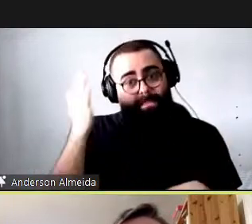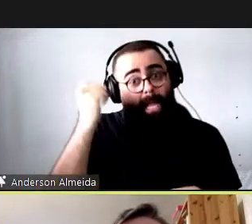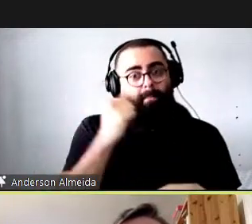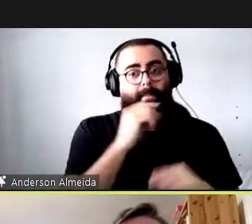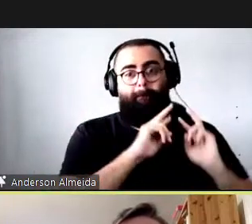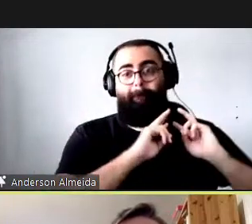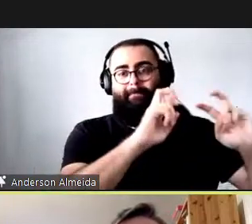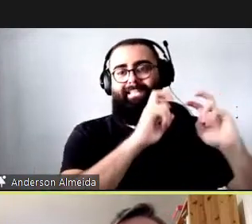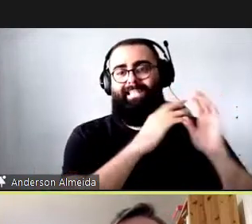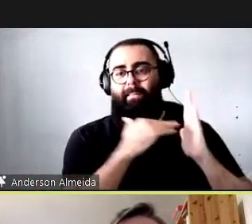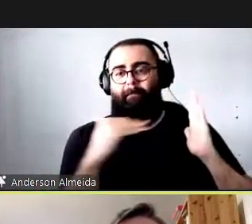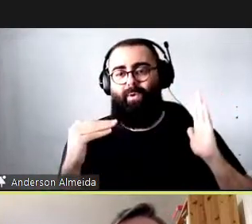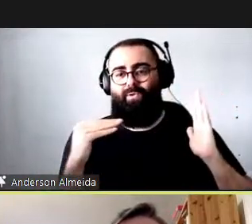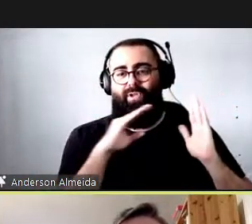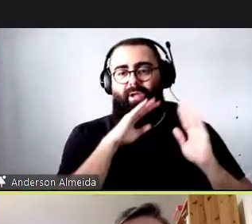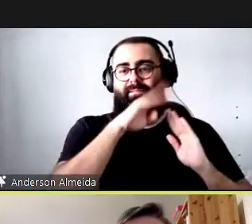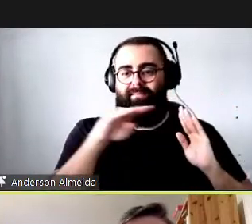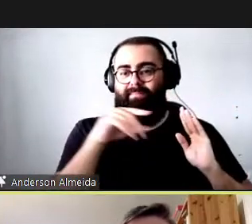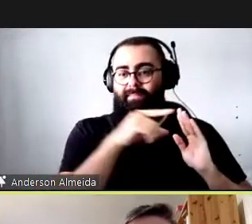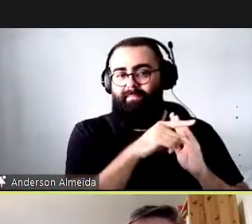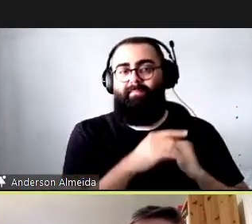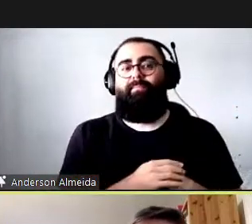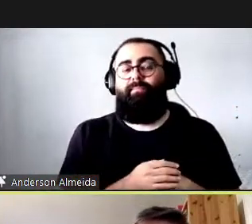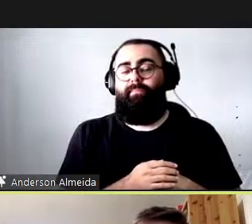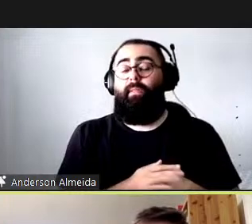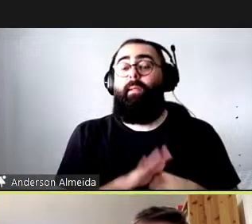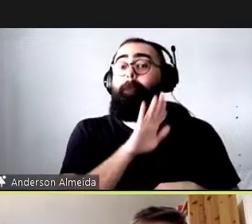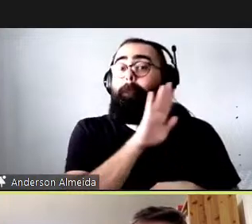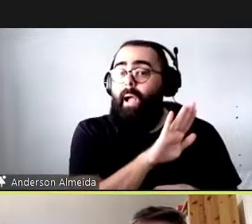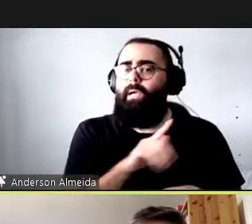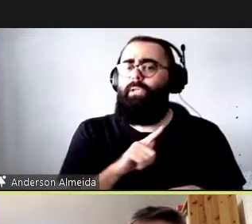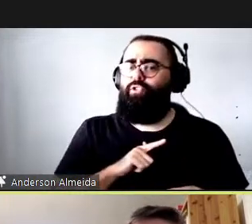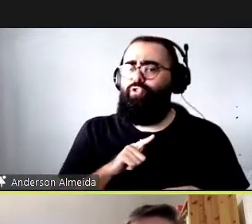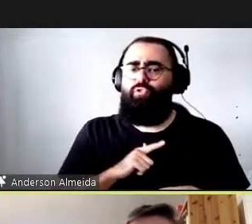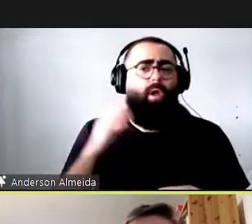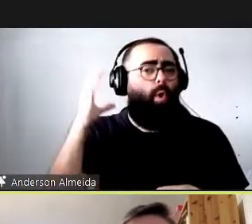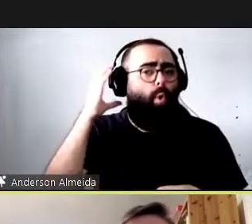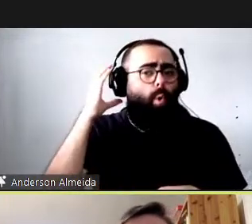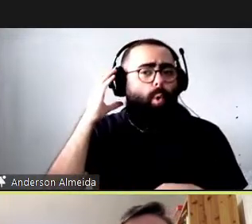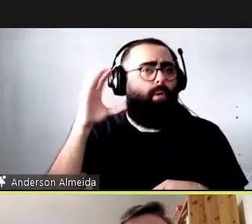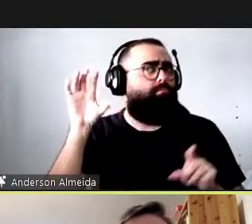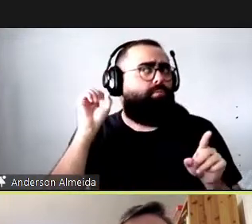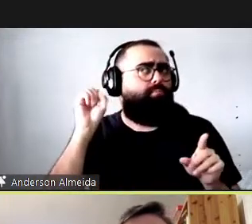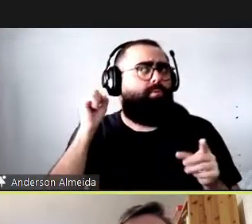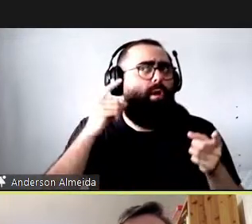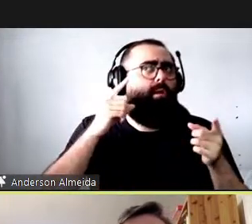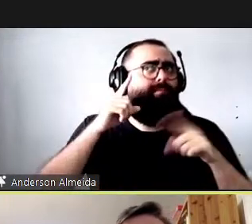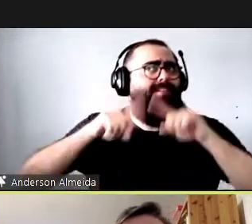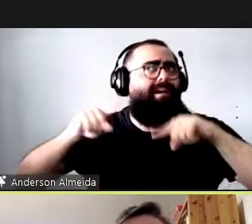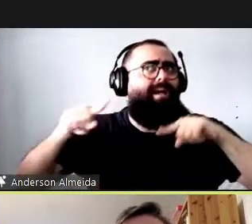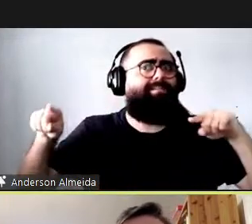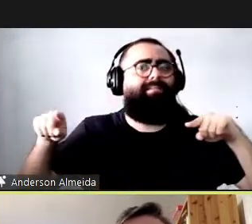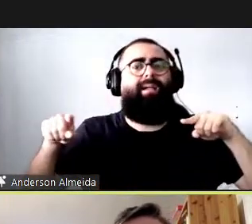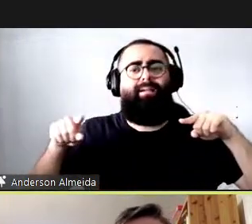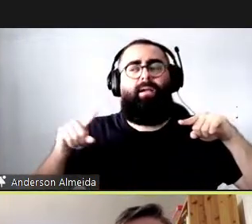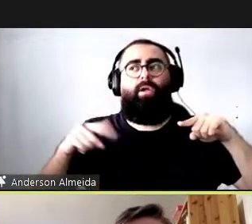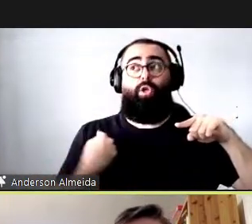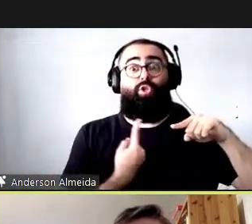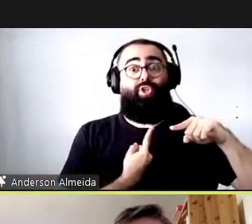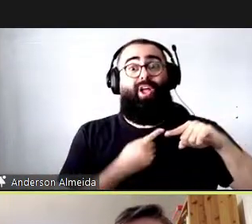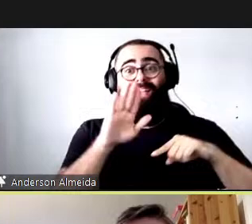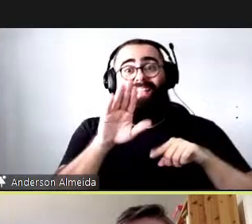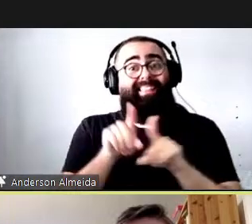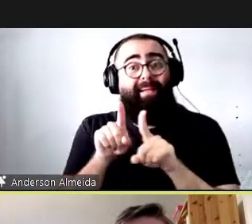good sense of what acoustic variables are manipulated to execute